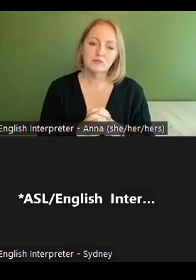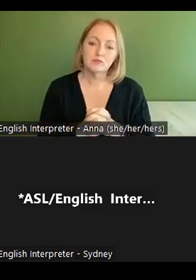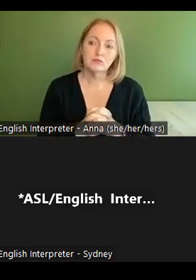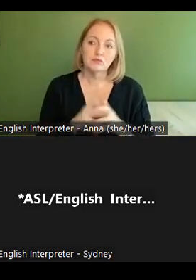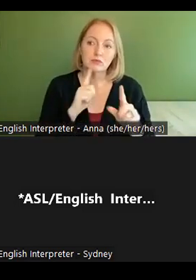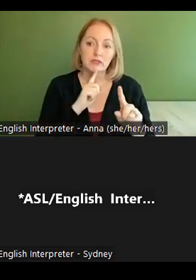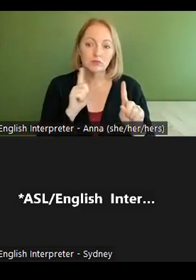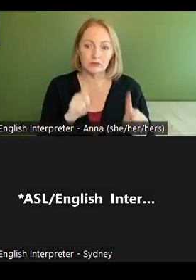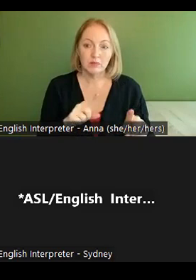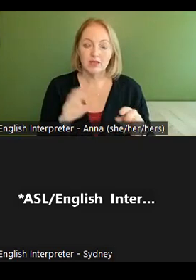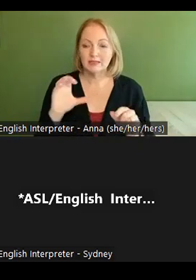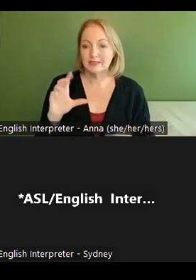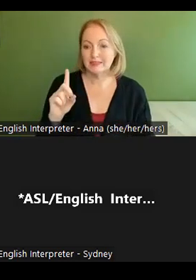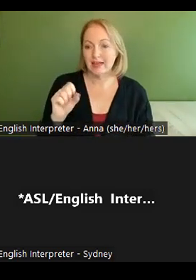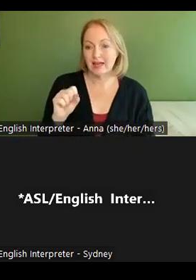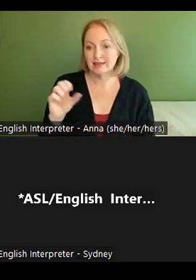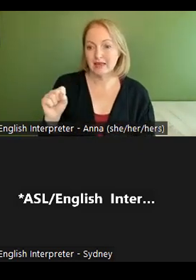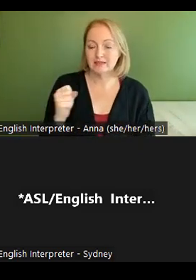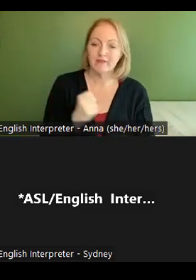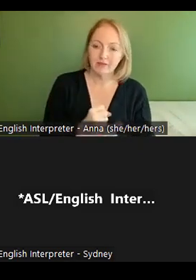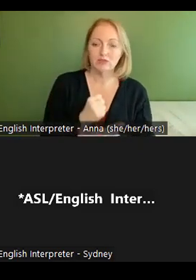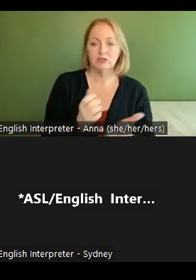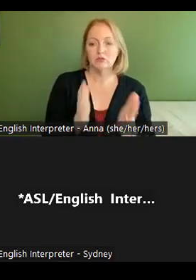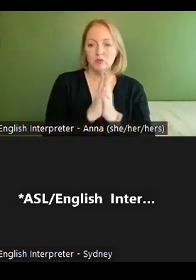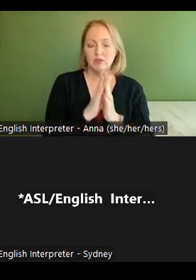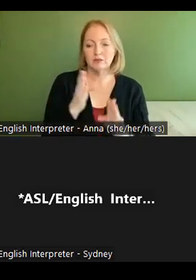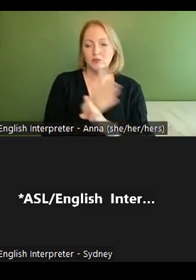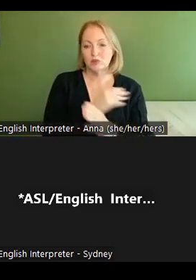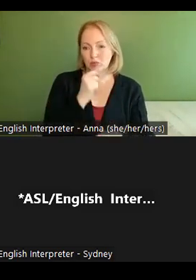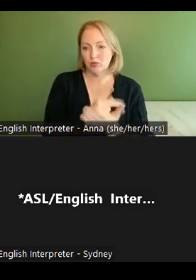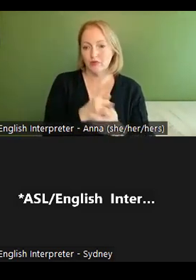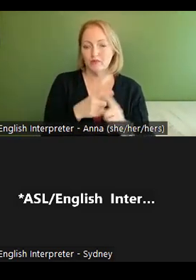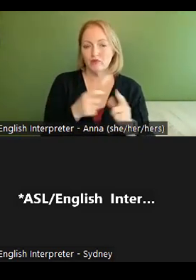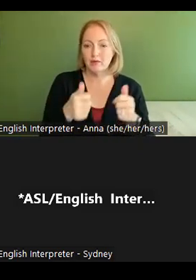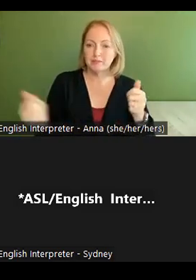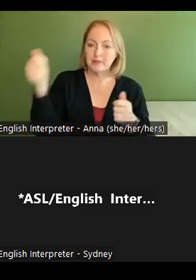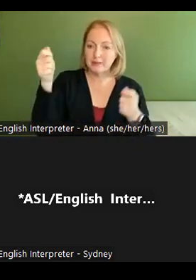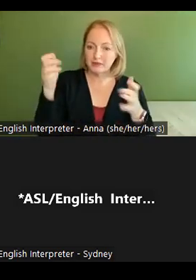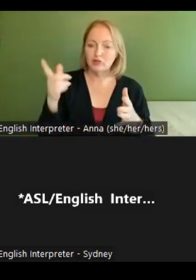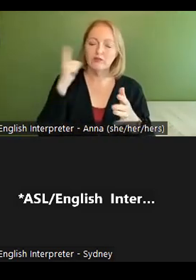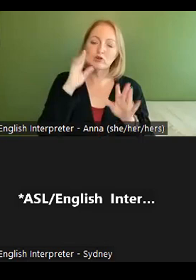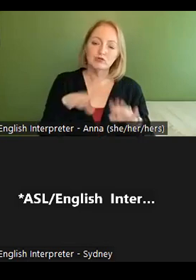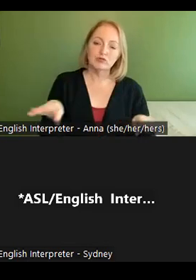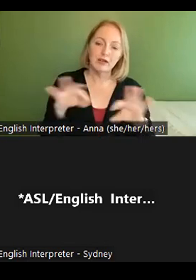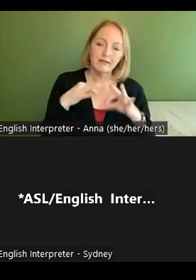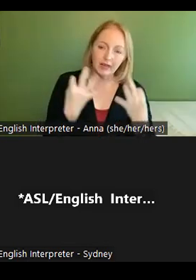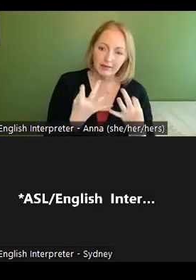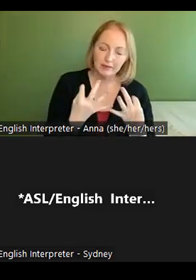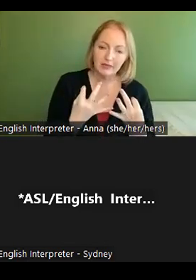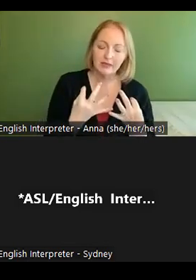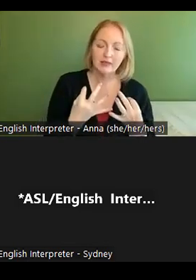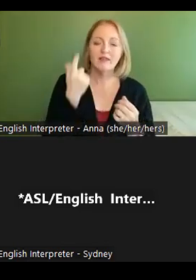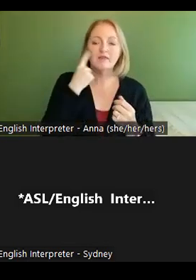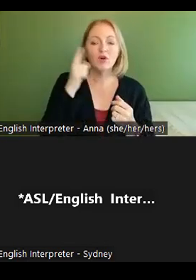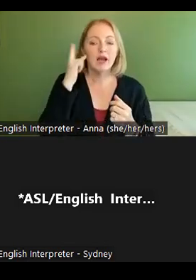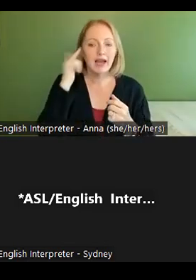response, CDSS officially requested pre-approval from the Administration for Children and Families for